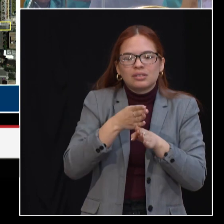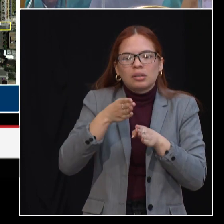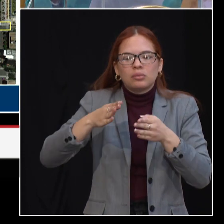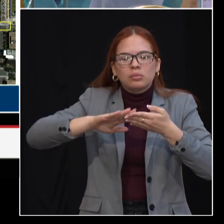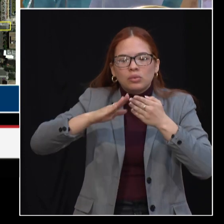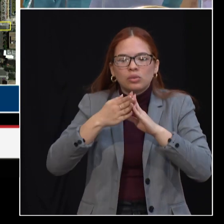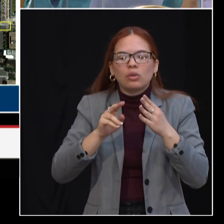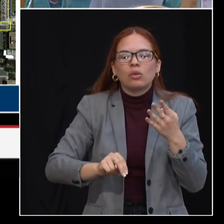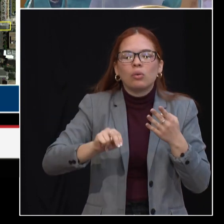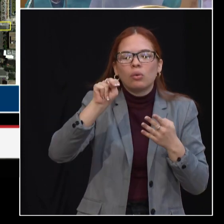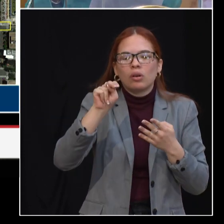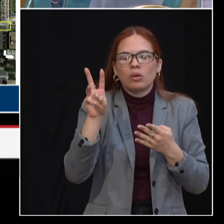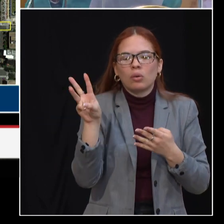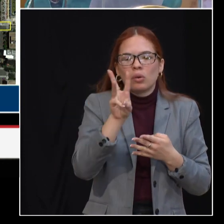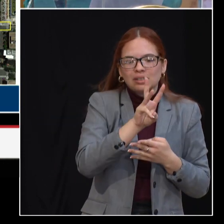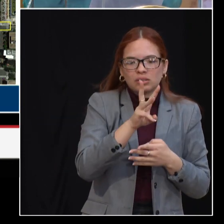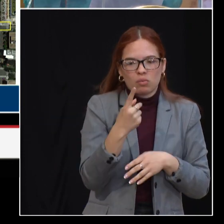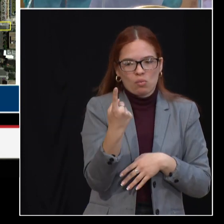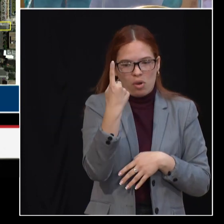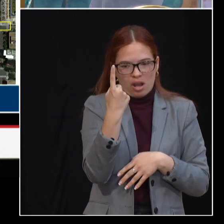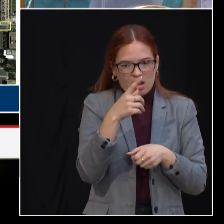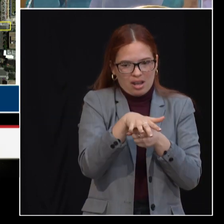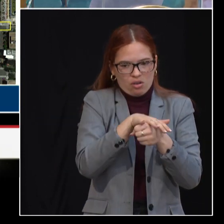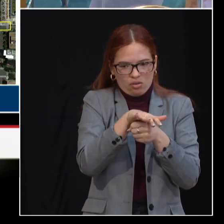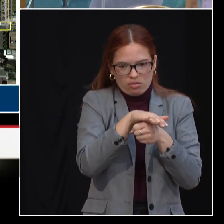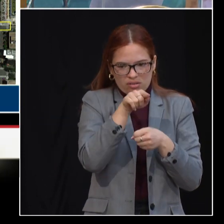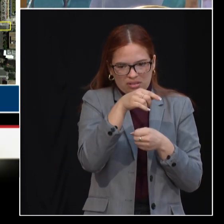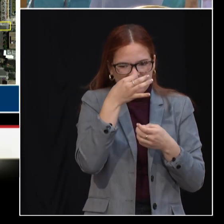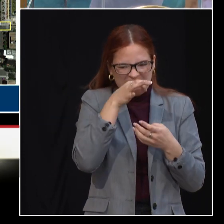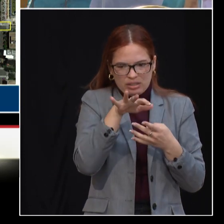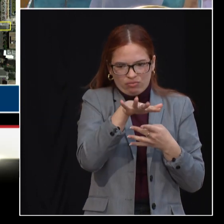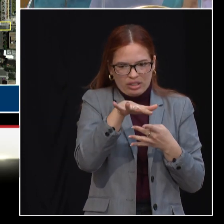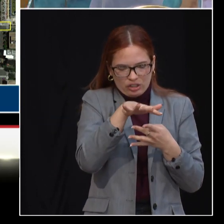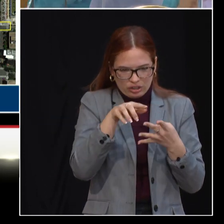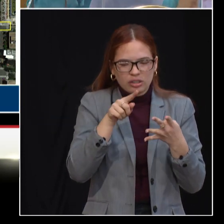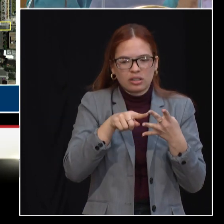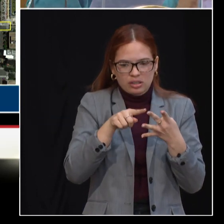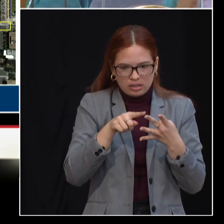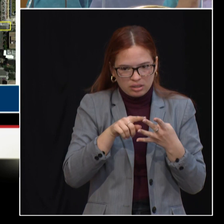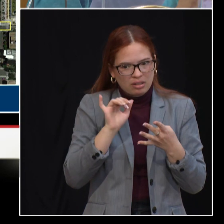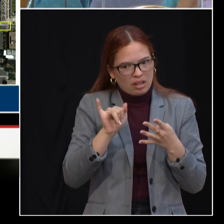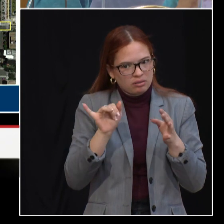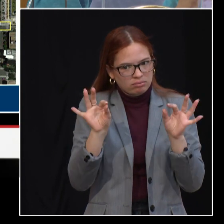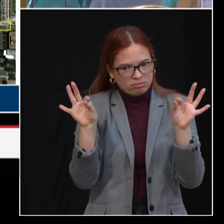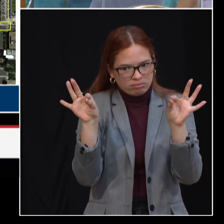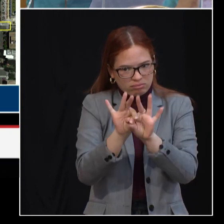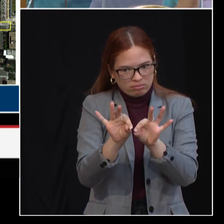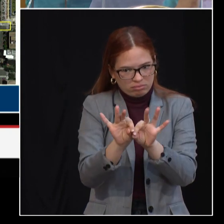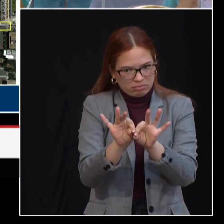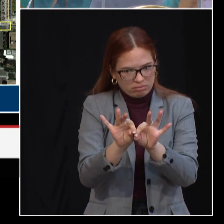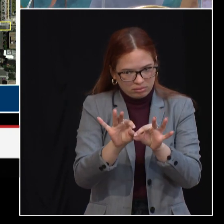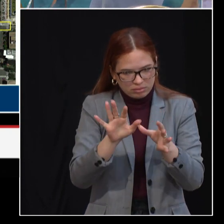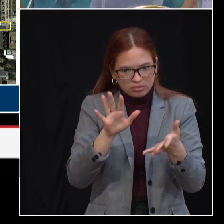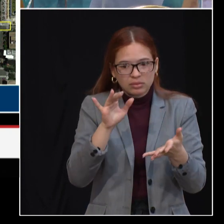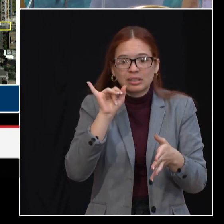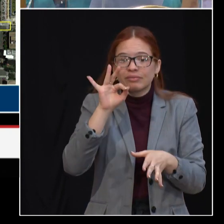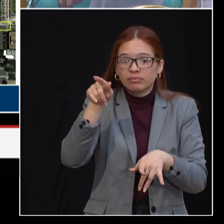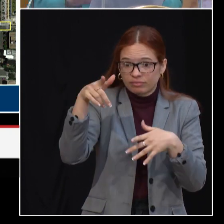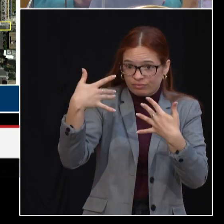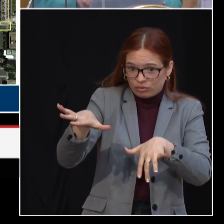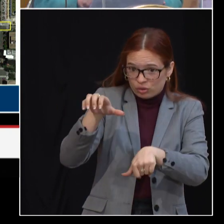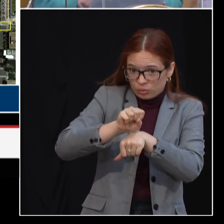site. And a really important point for those who've done business with DCHA before, this